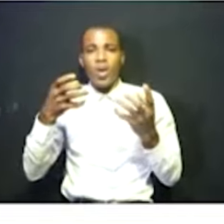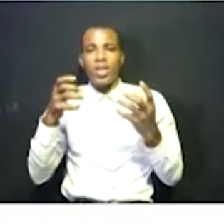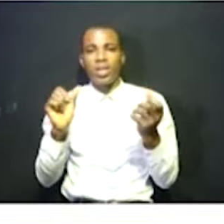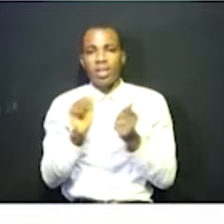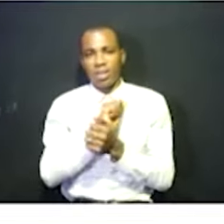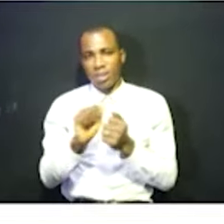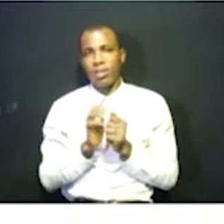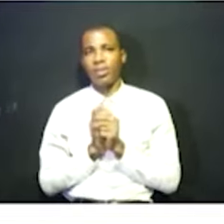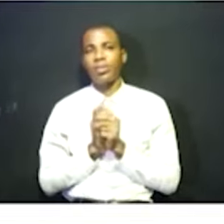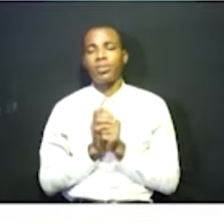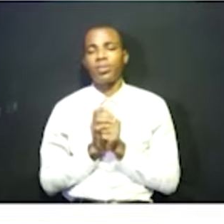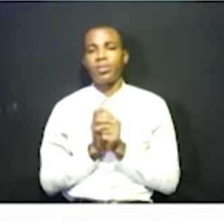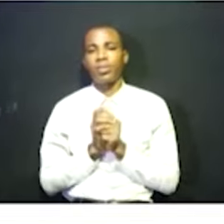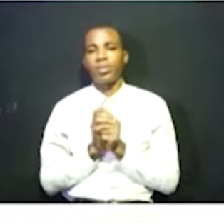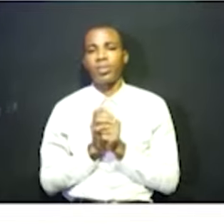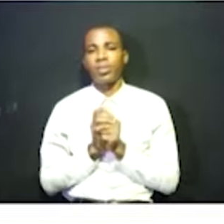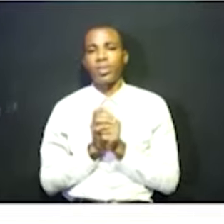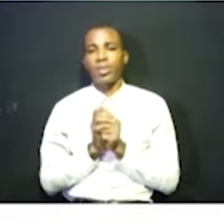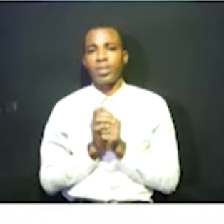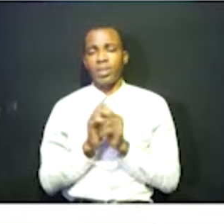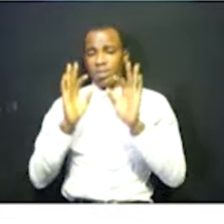family life. An